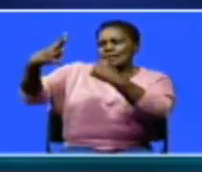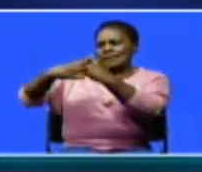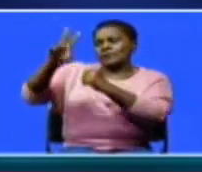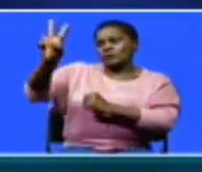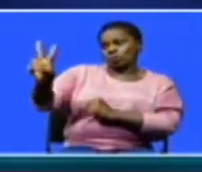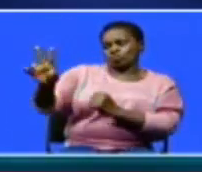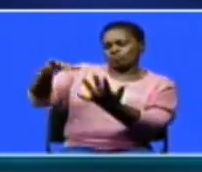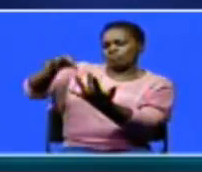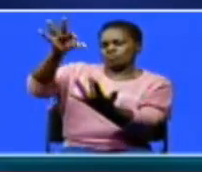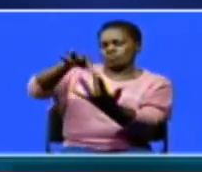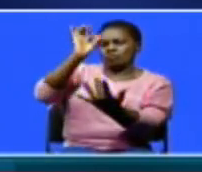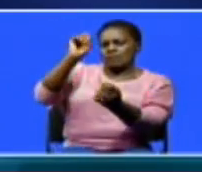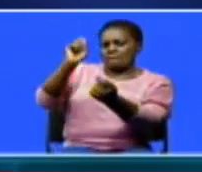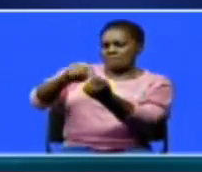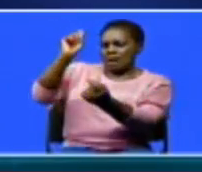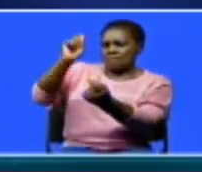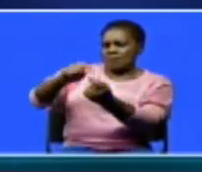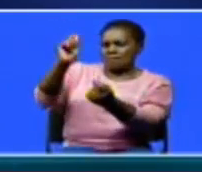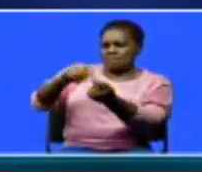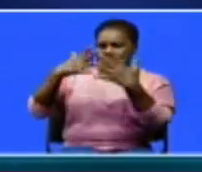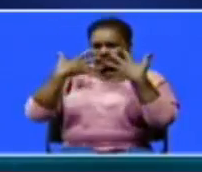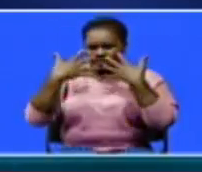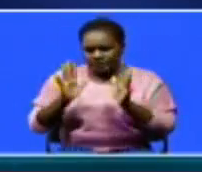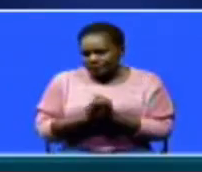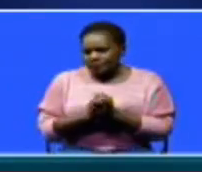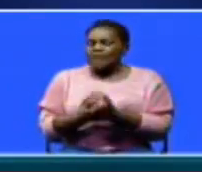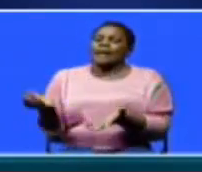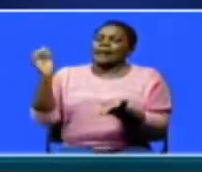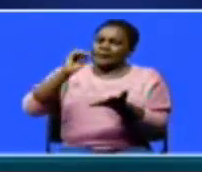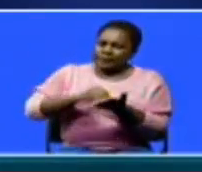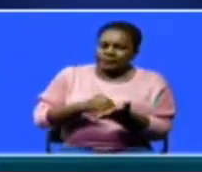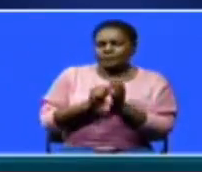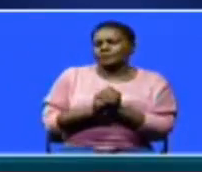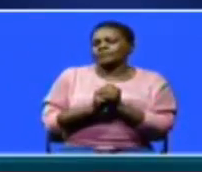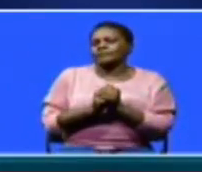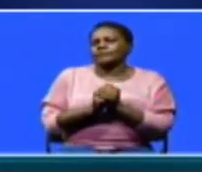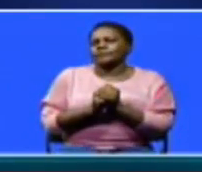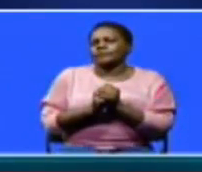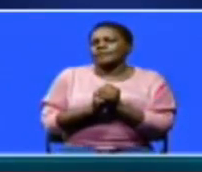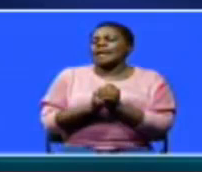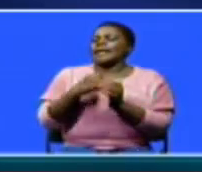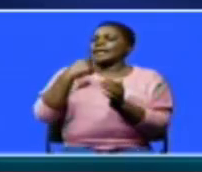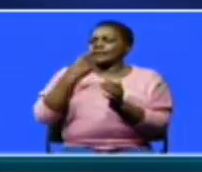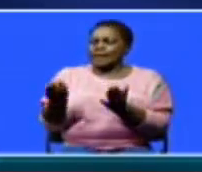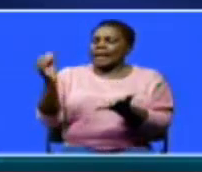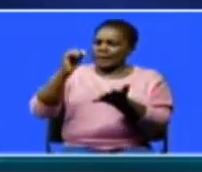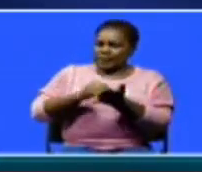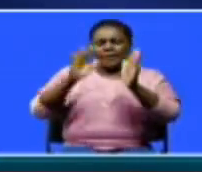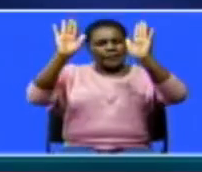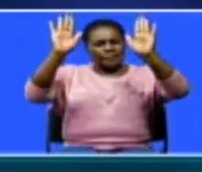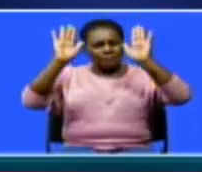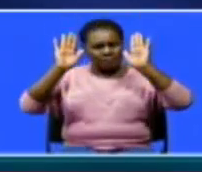6,192 samples have been tested. Once again, I would like to reiterate the importance